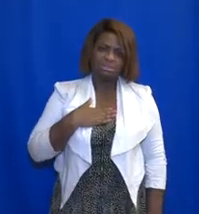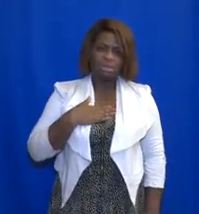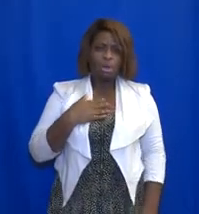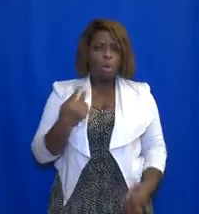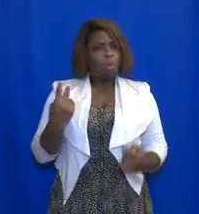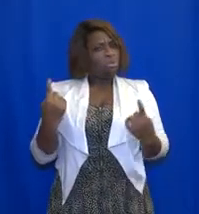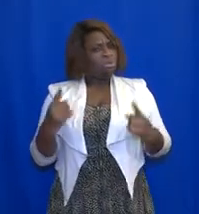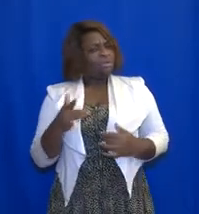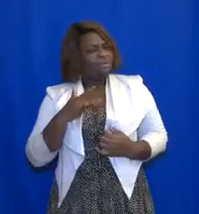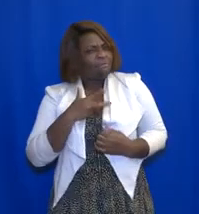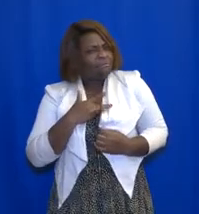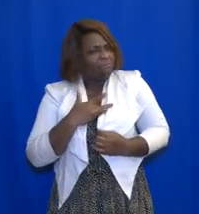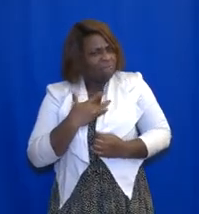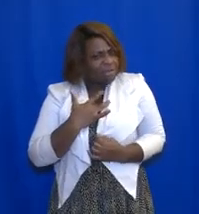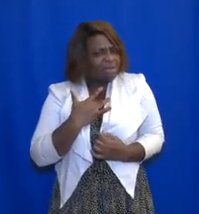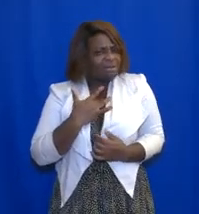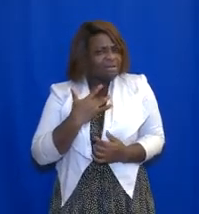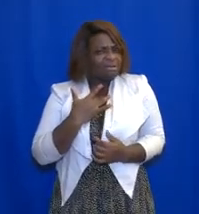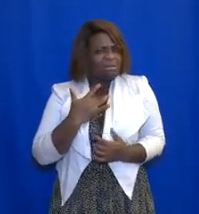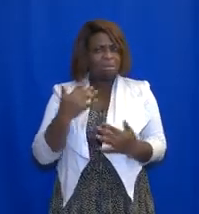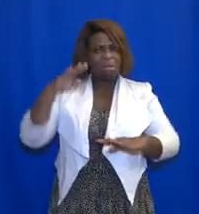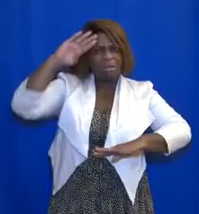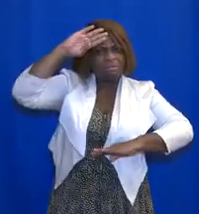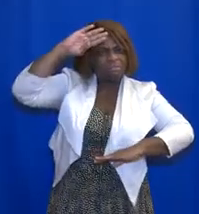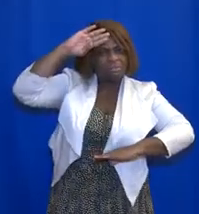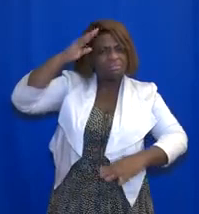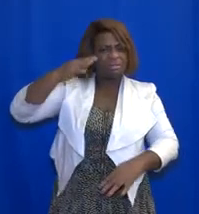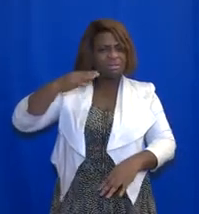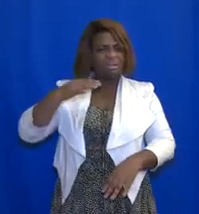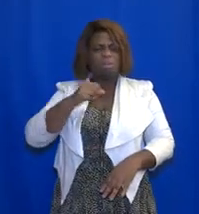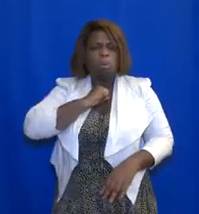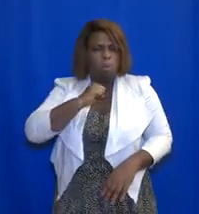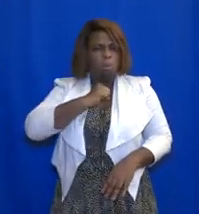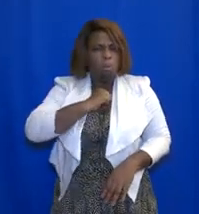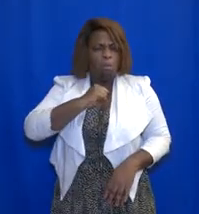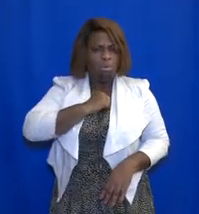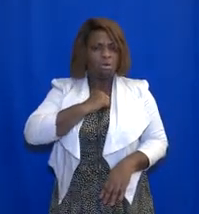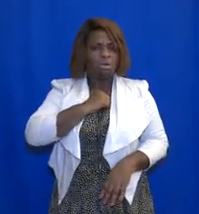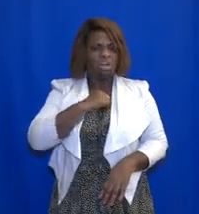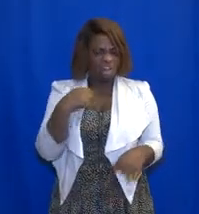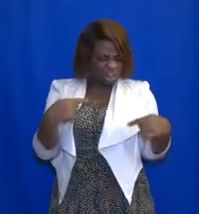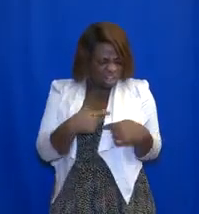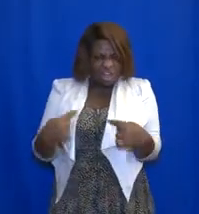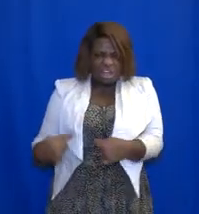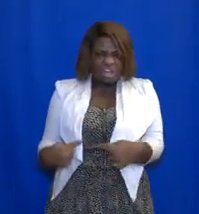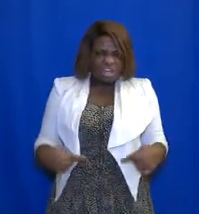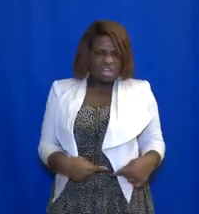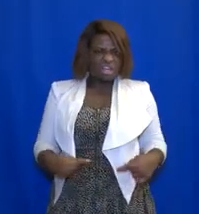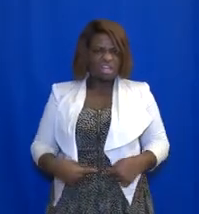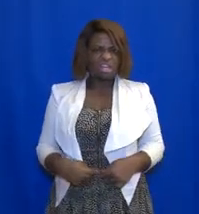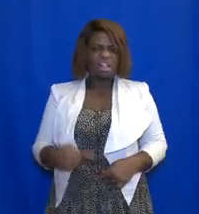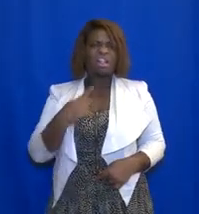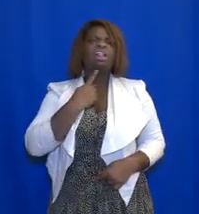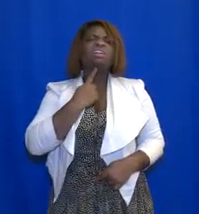you begin to experience symptoms such as fever, persistent cough, bodily pains, loss